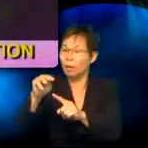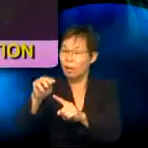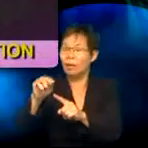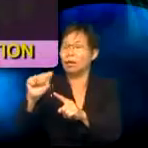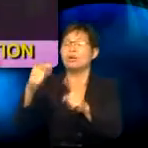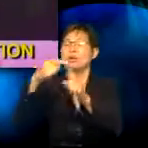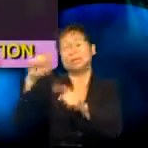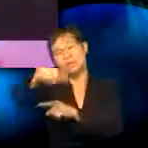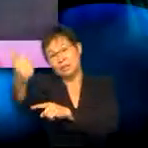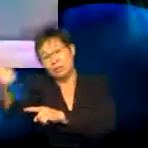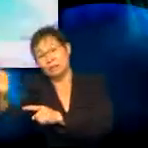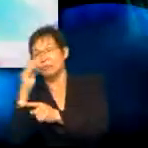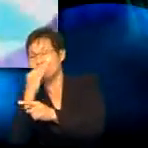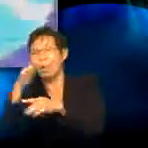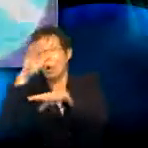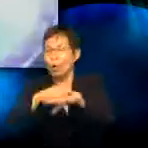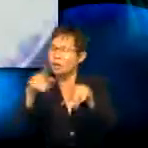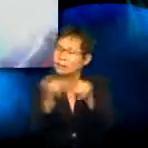flower on the same plant.